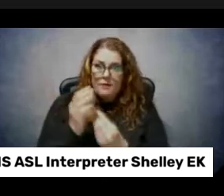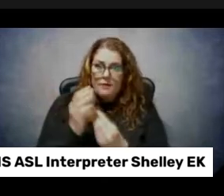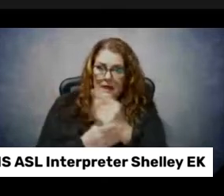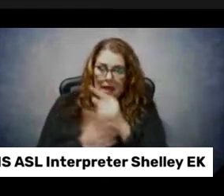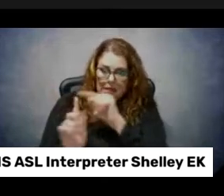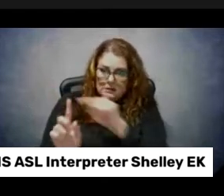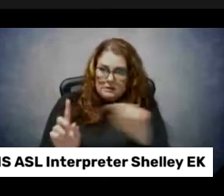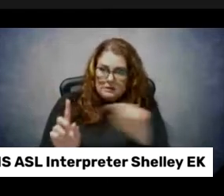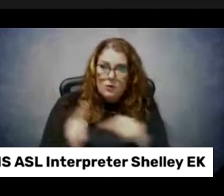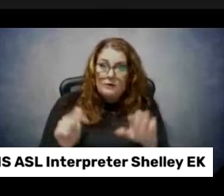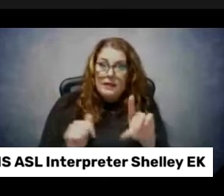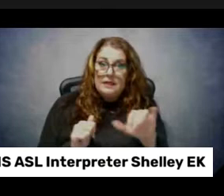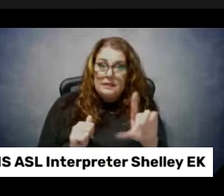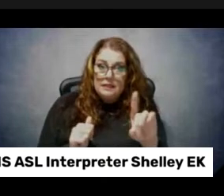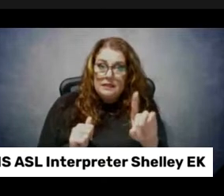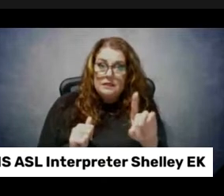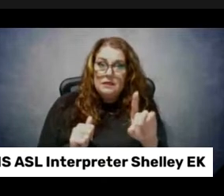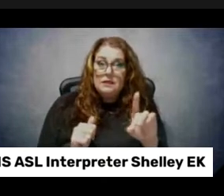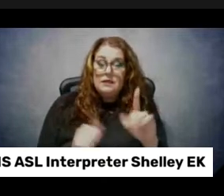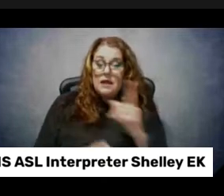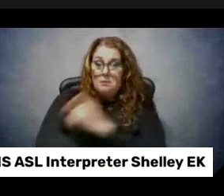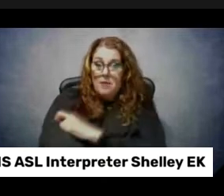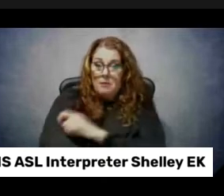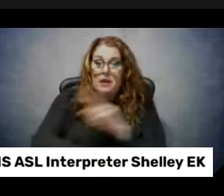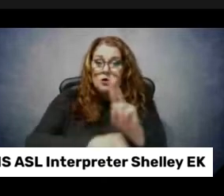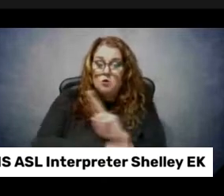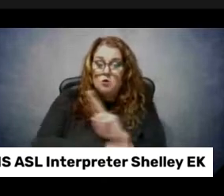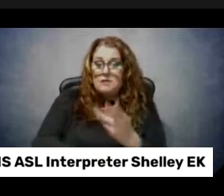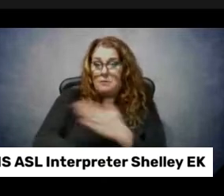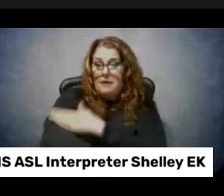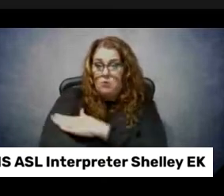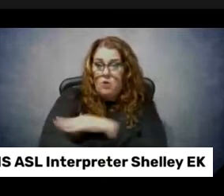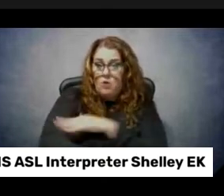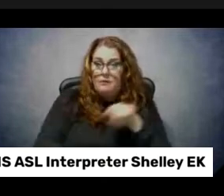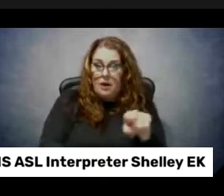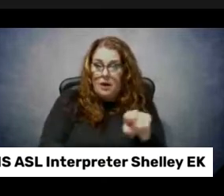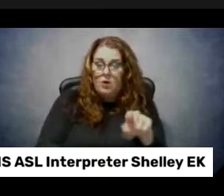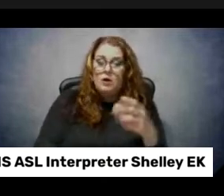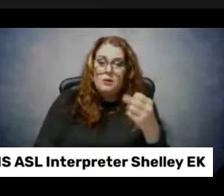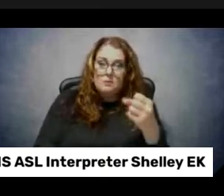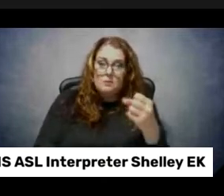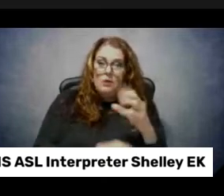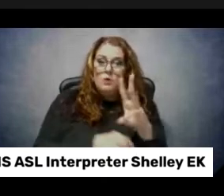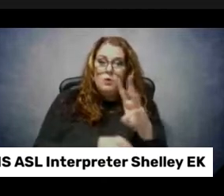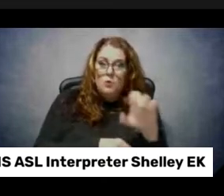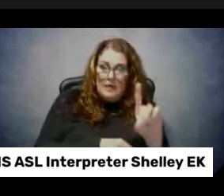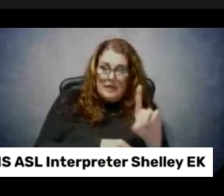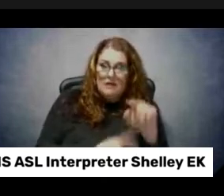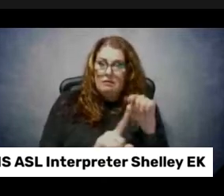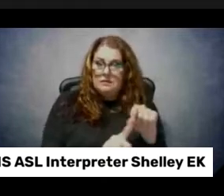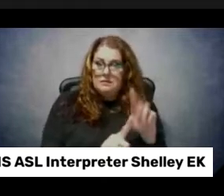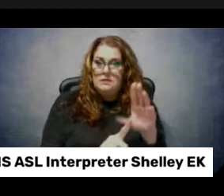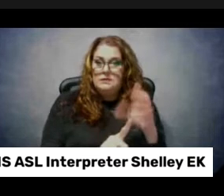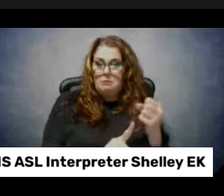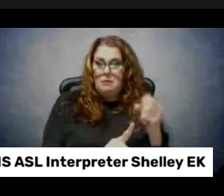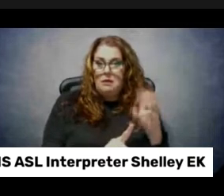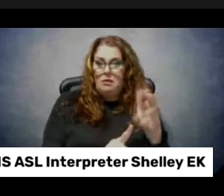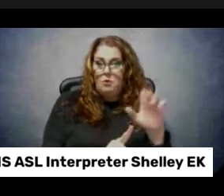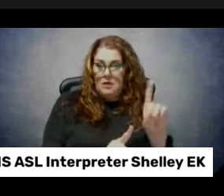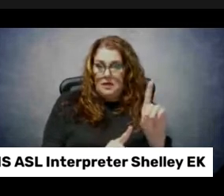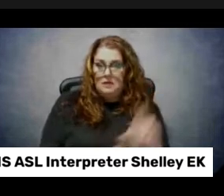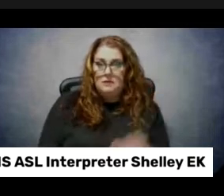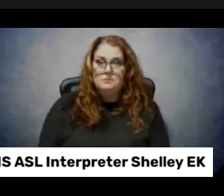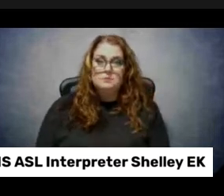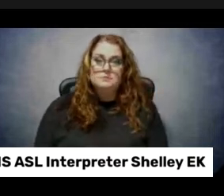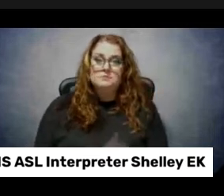were. You get a bug bite and you can use that plant right there. Milkweed. This is milkweed." And